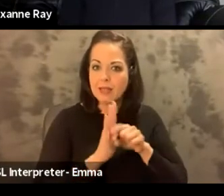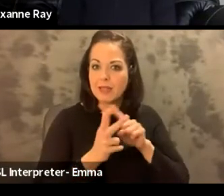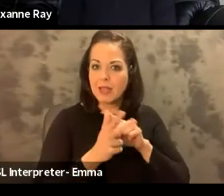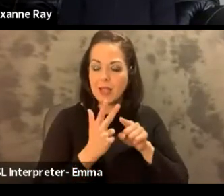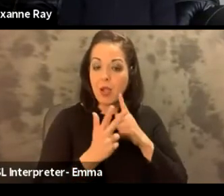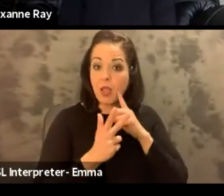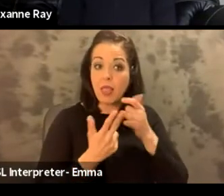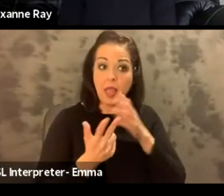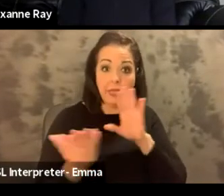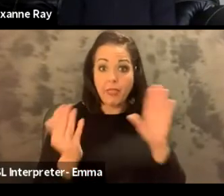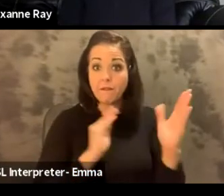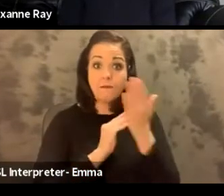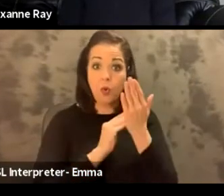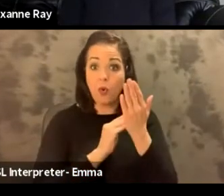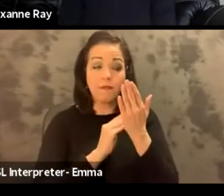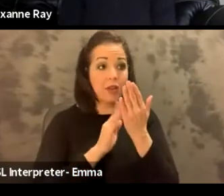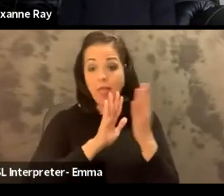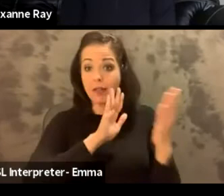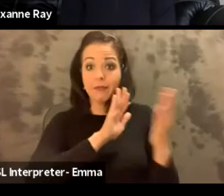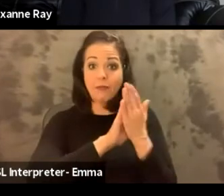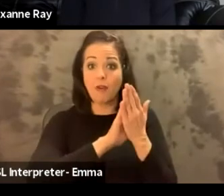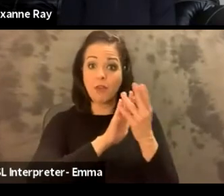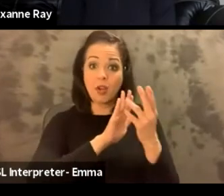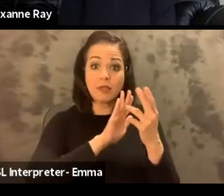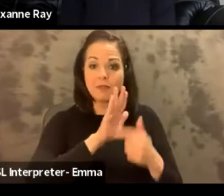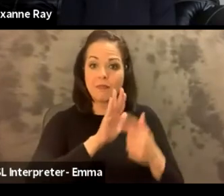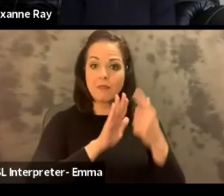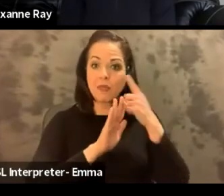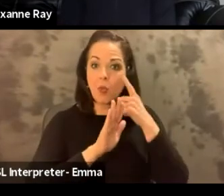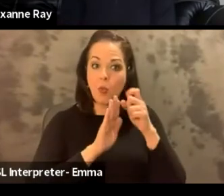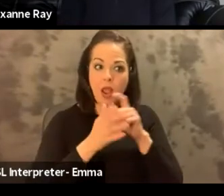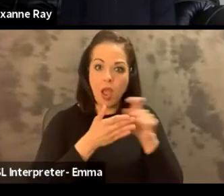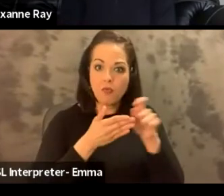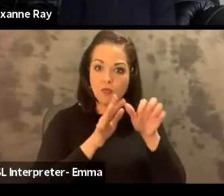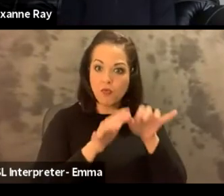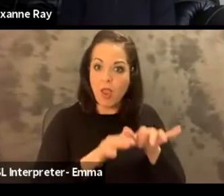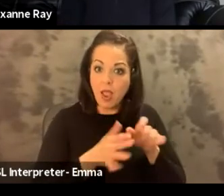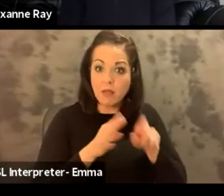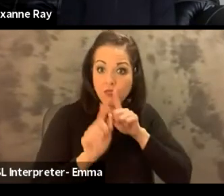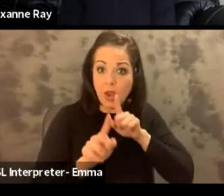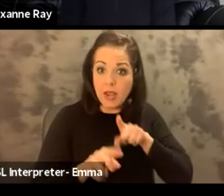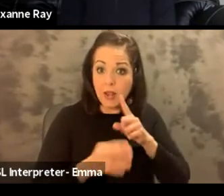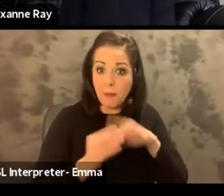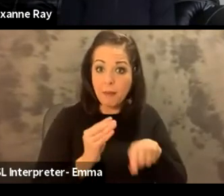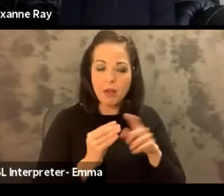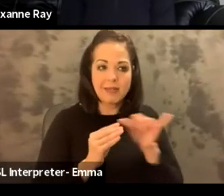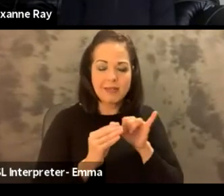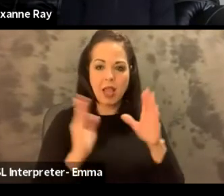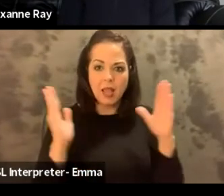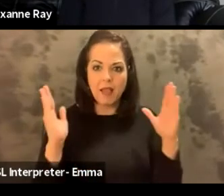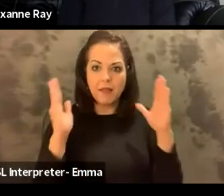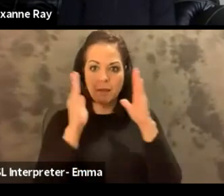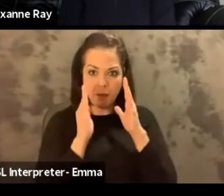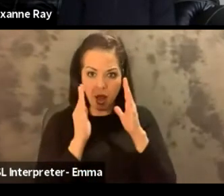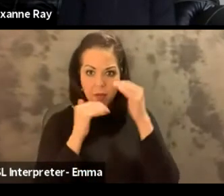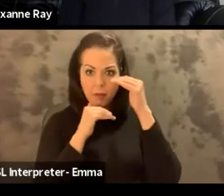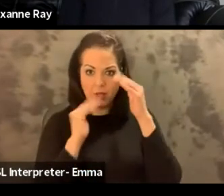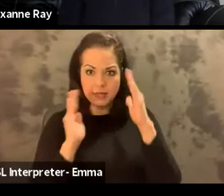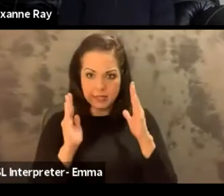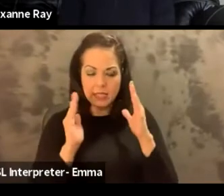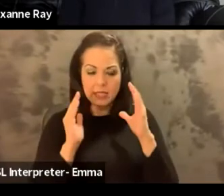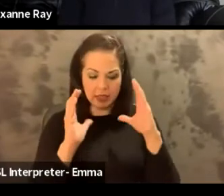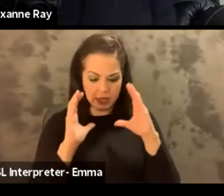I write about is because if I do that, kind of like Misha, like you said, getting boxed into that narrative, like I am